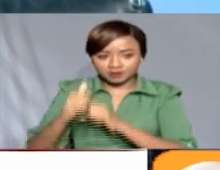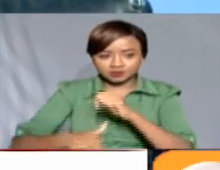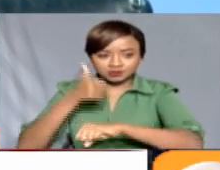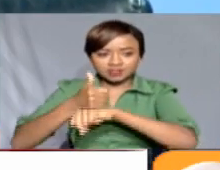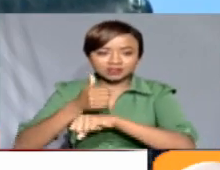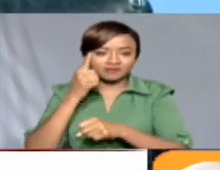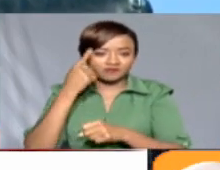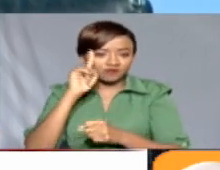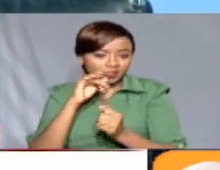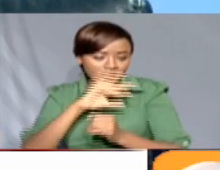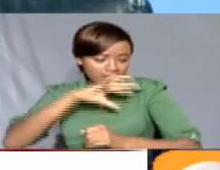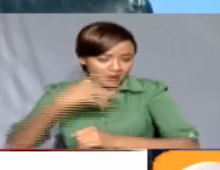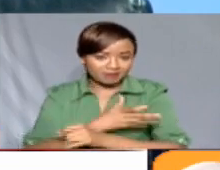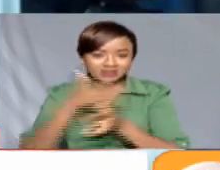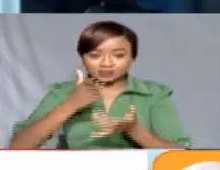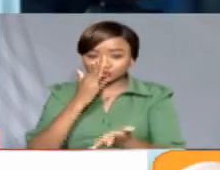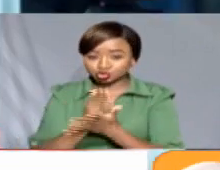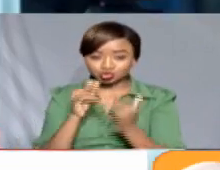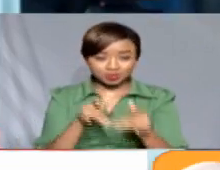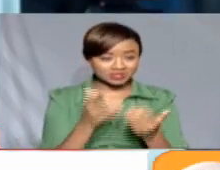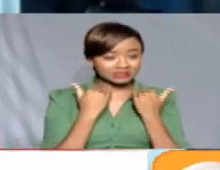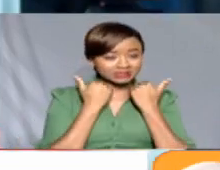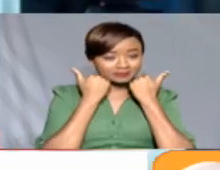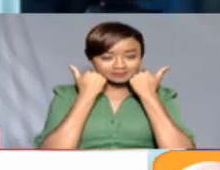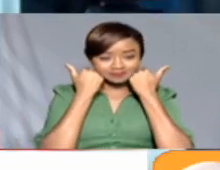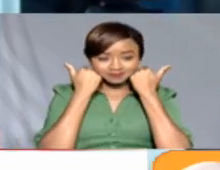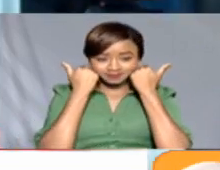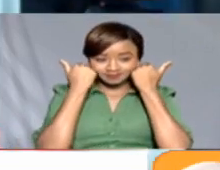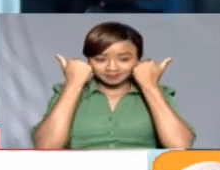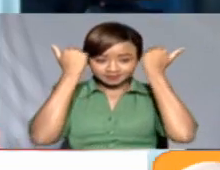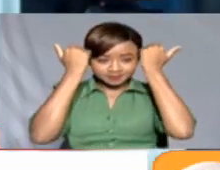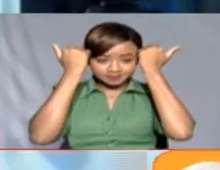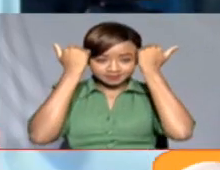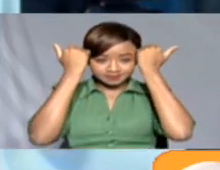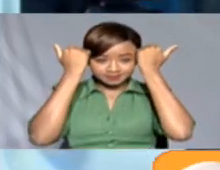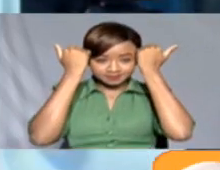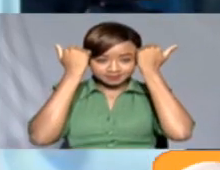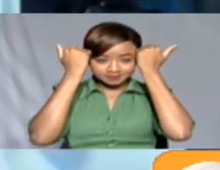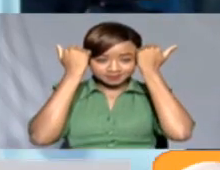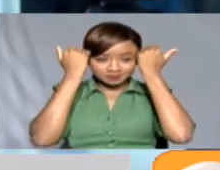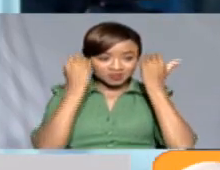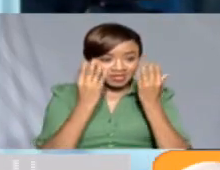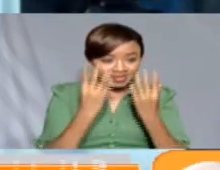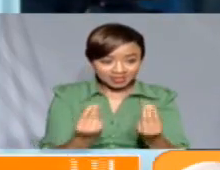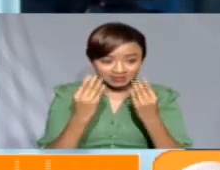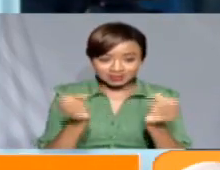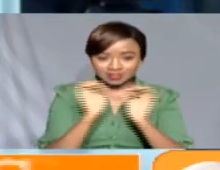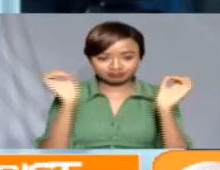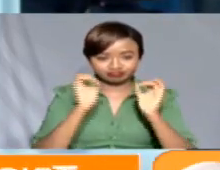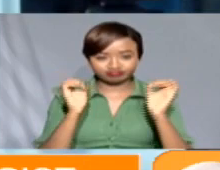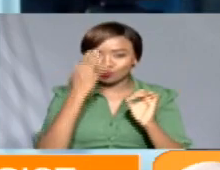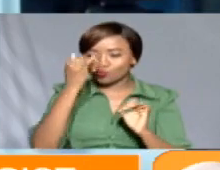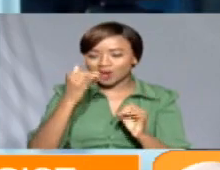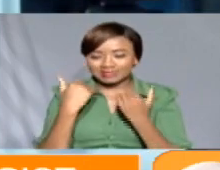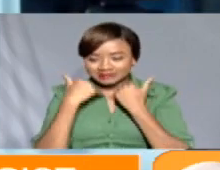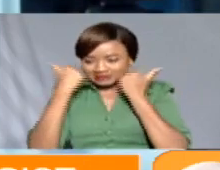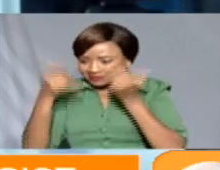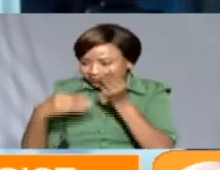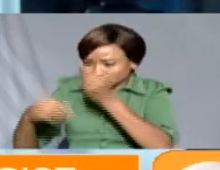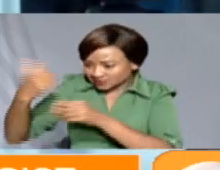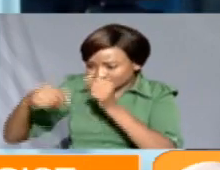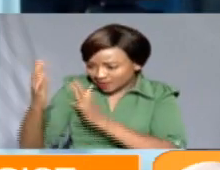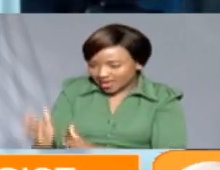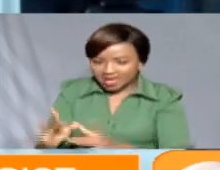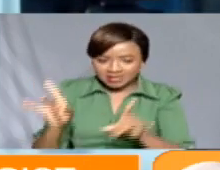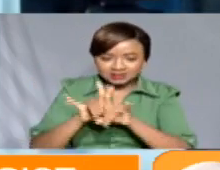locally? It's as stressful as I've ever been, because it's not just stress for us, it's stress for our suppliers, it's stress for the